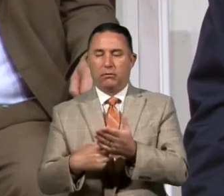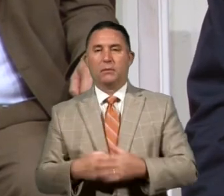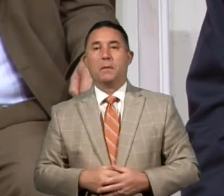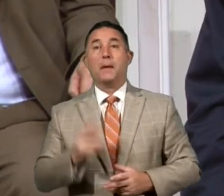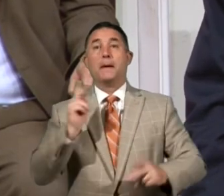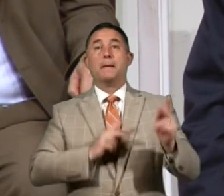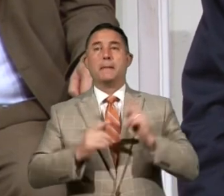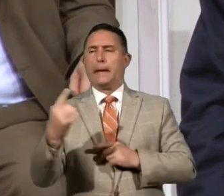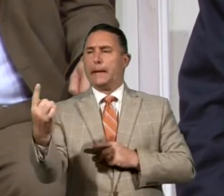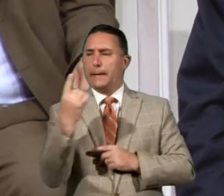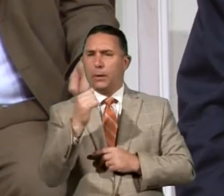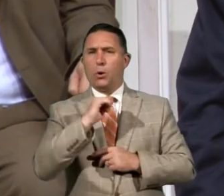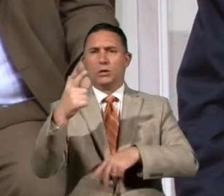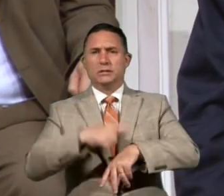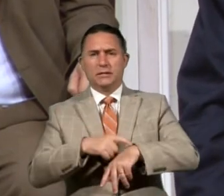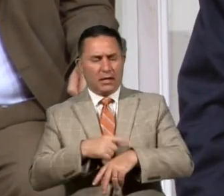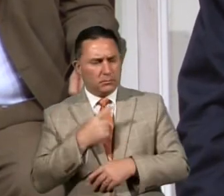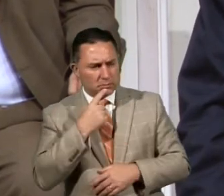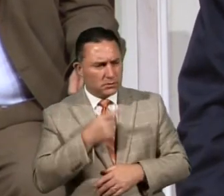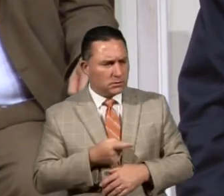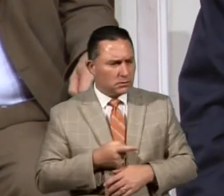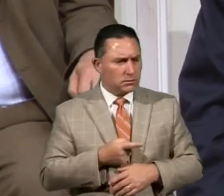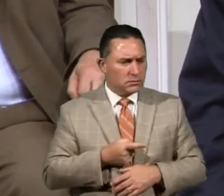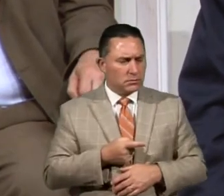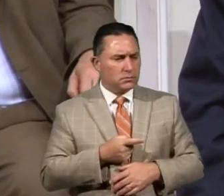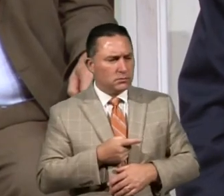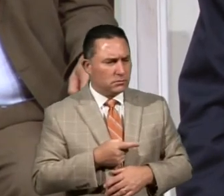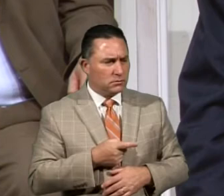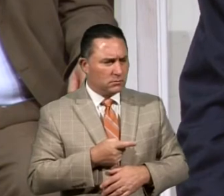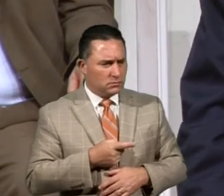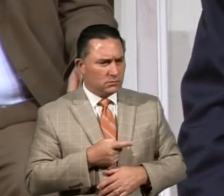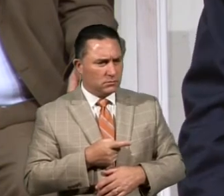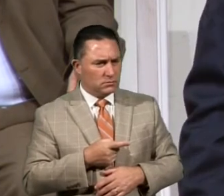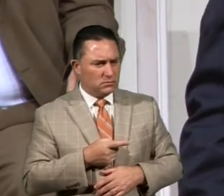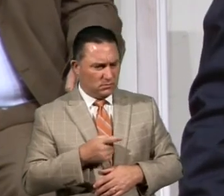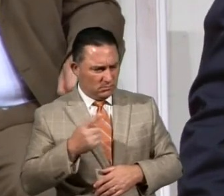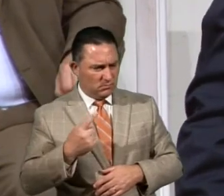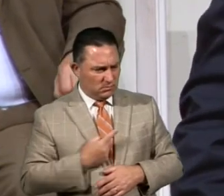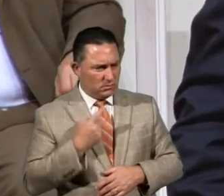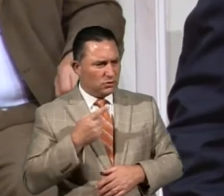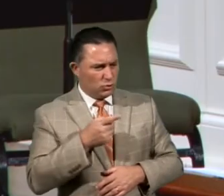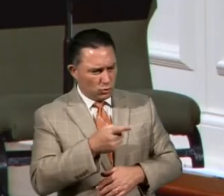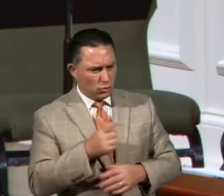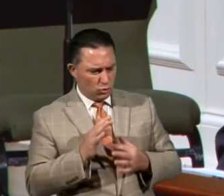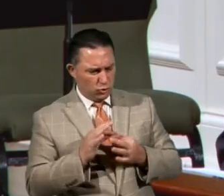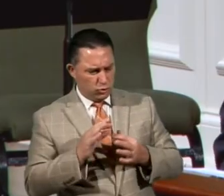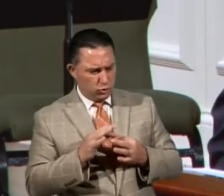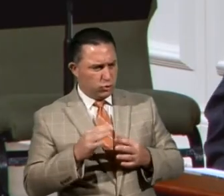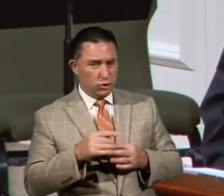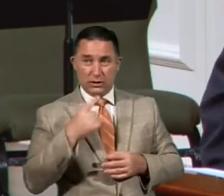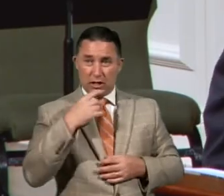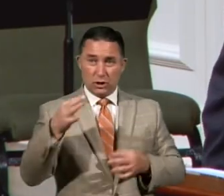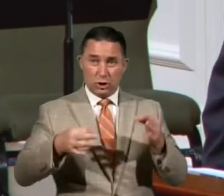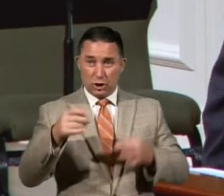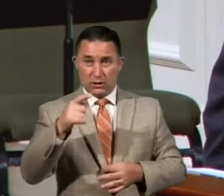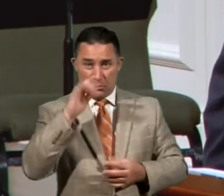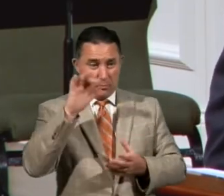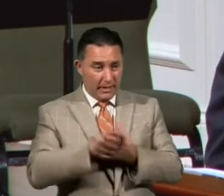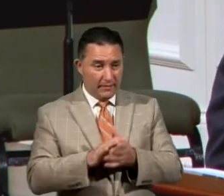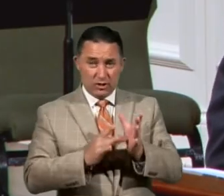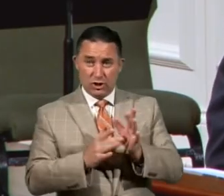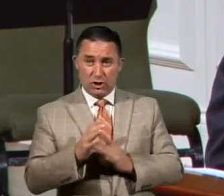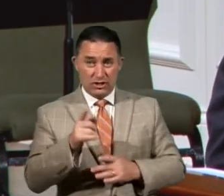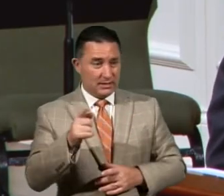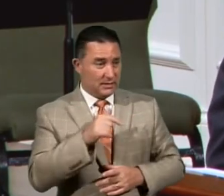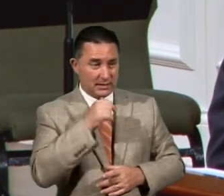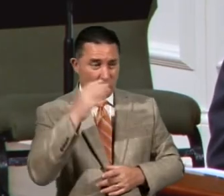And people come up to me all the time and say, boy, that's offensive. You're telling the judge if he doesn't believe in